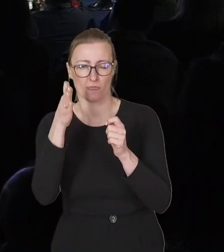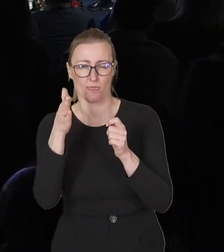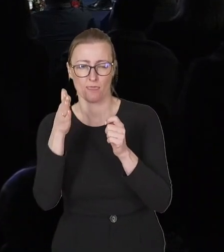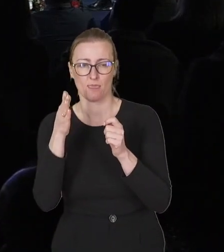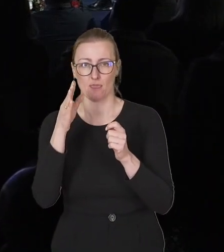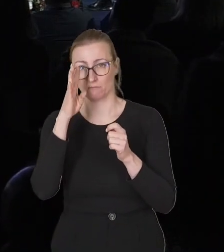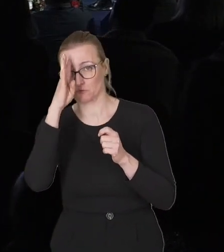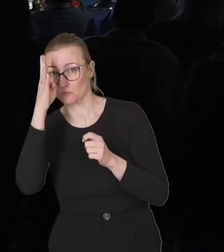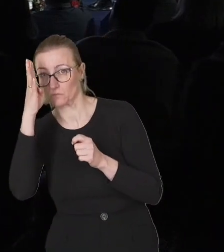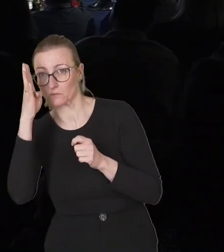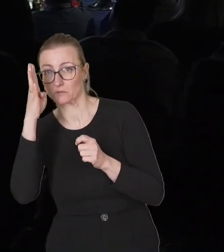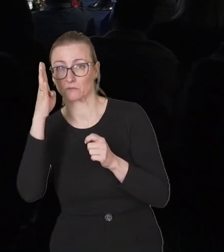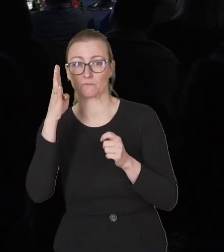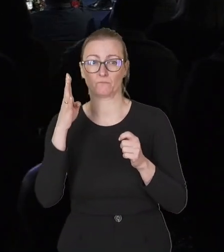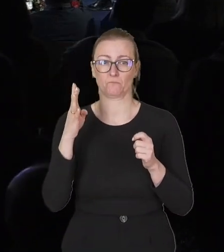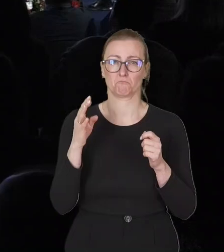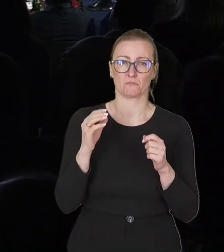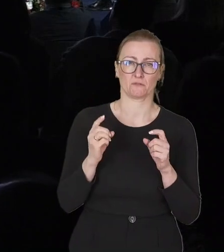conglomerate. It's quite useful.